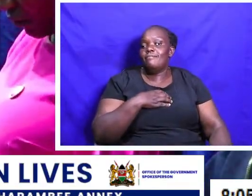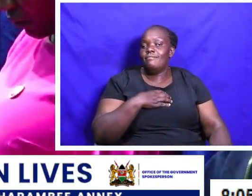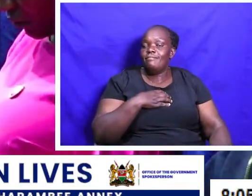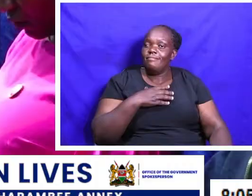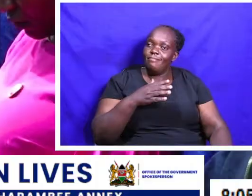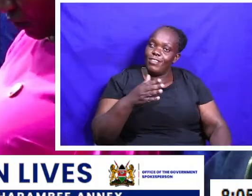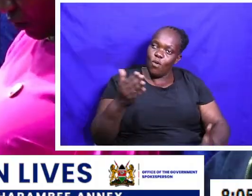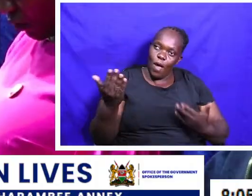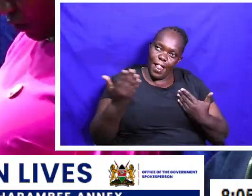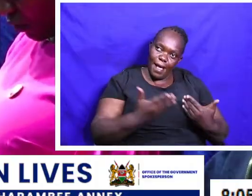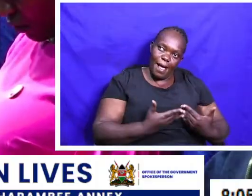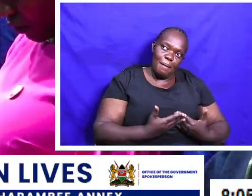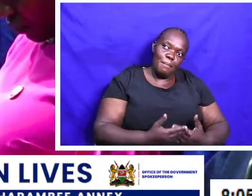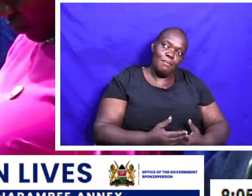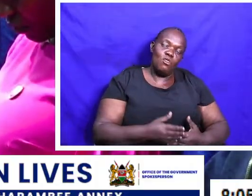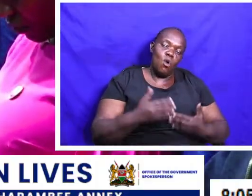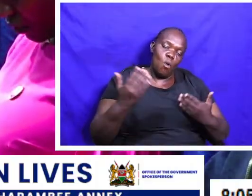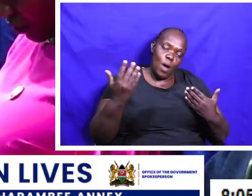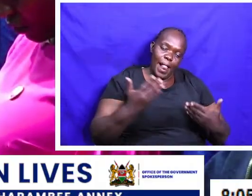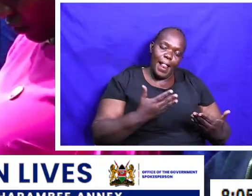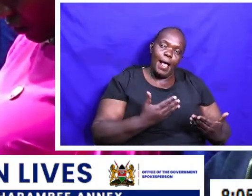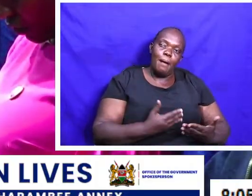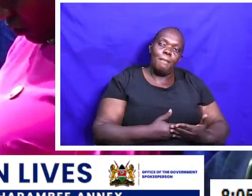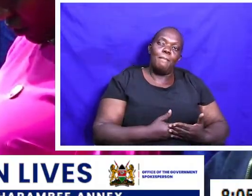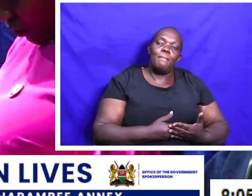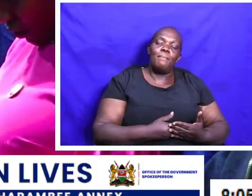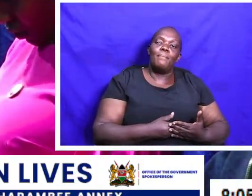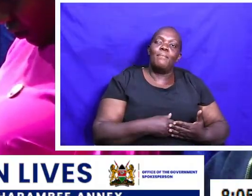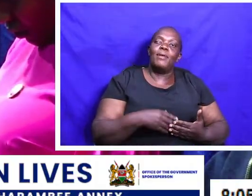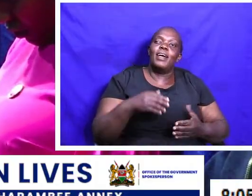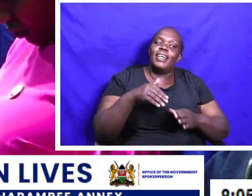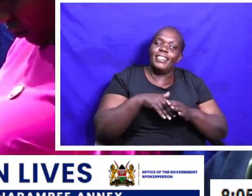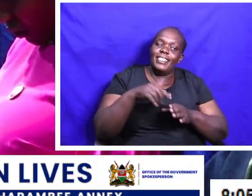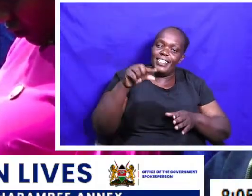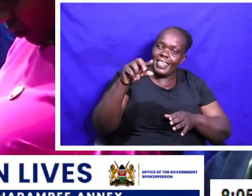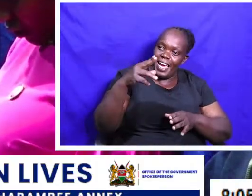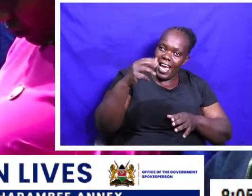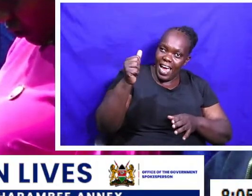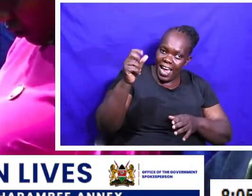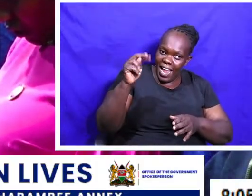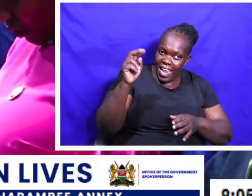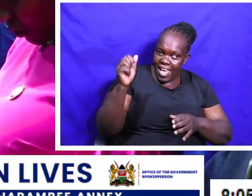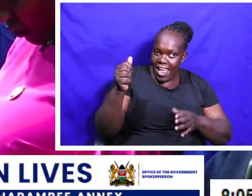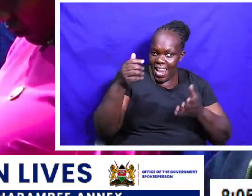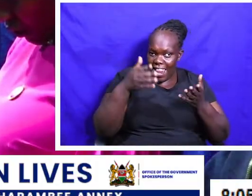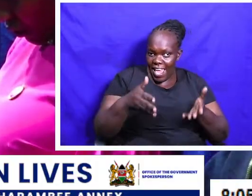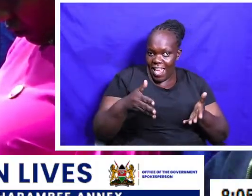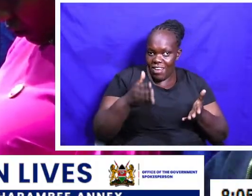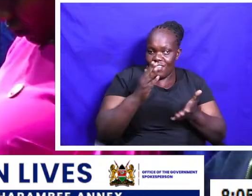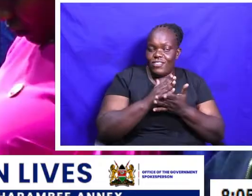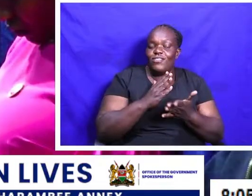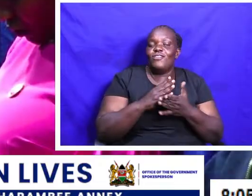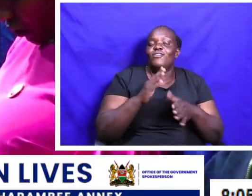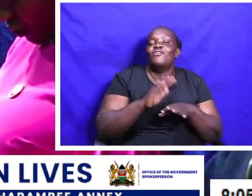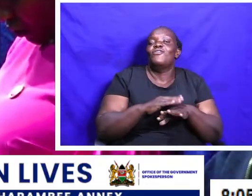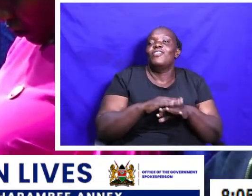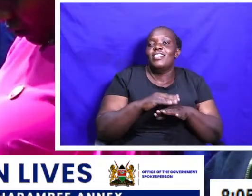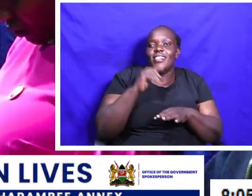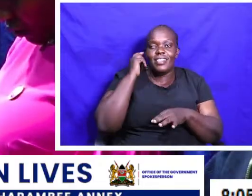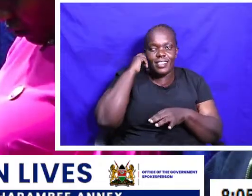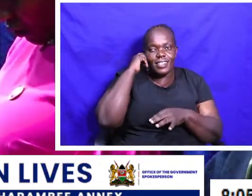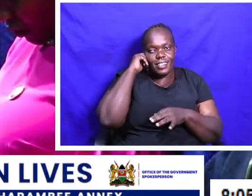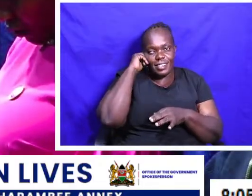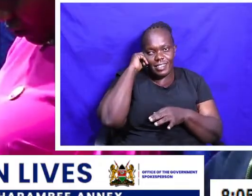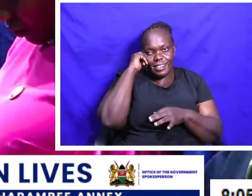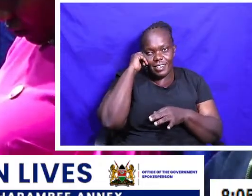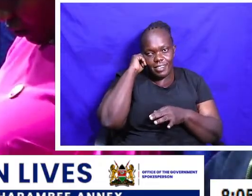advisor. Karibu sana. Asante. Karibu sana. Tulikuwa na wewe Ghana mkono sasa umeumia kidogo. Mambo kagonga